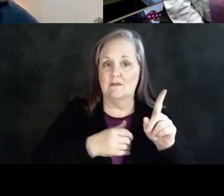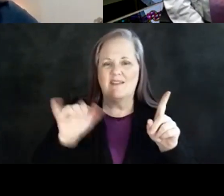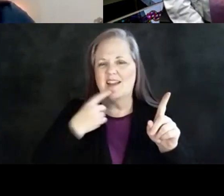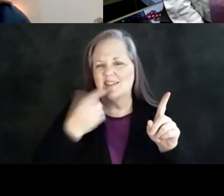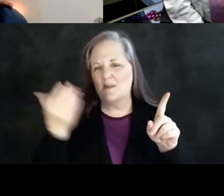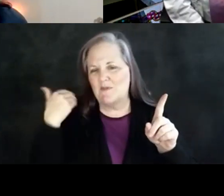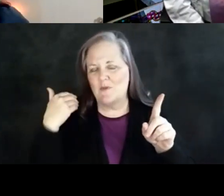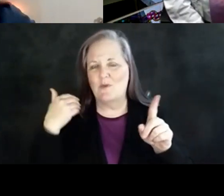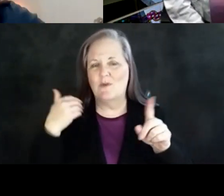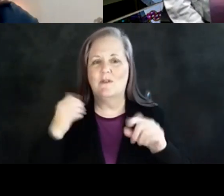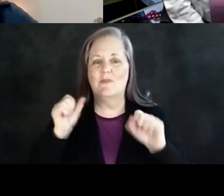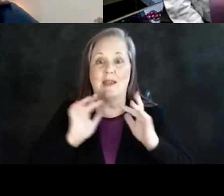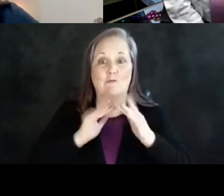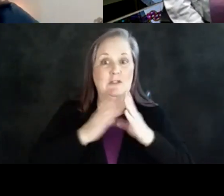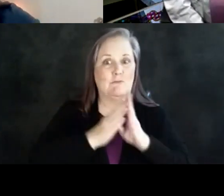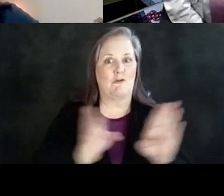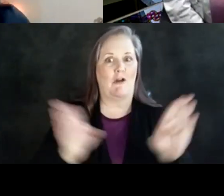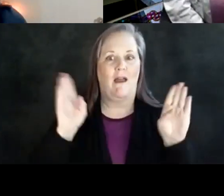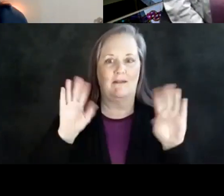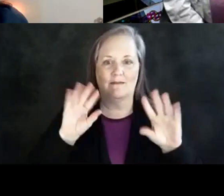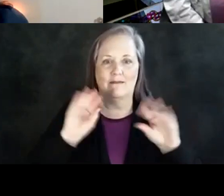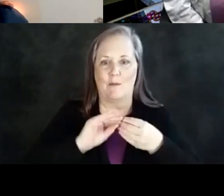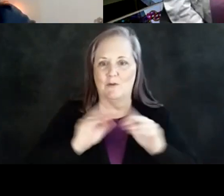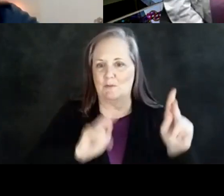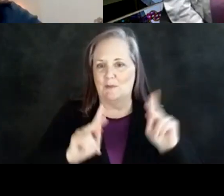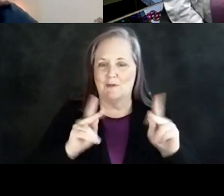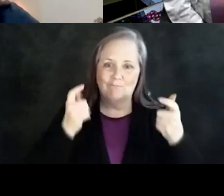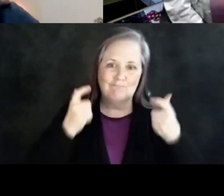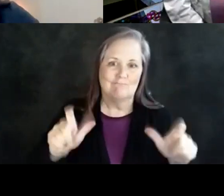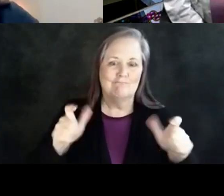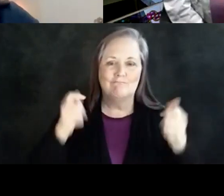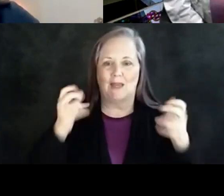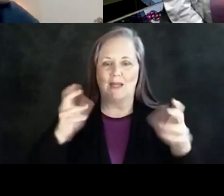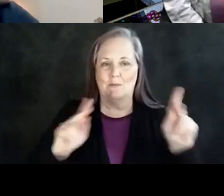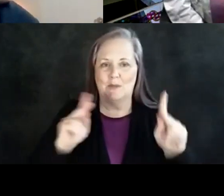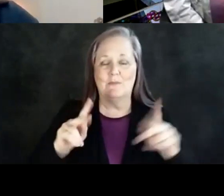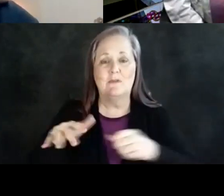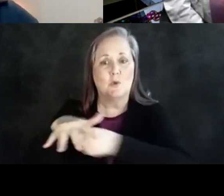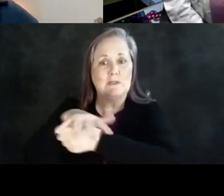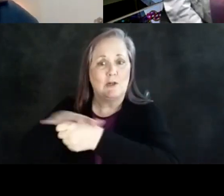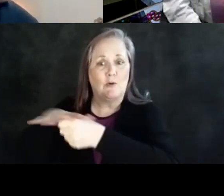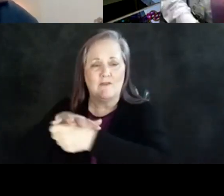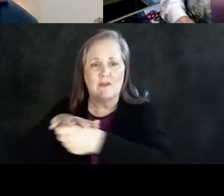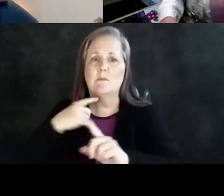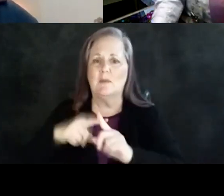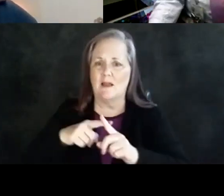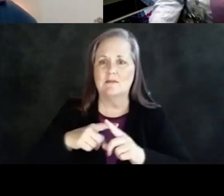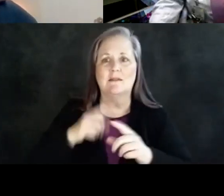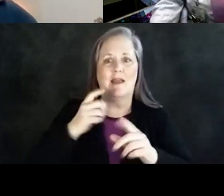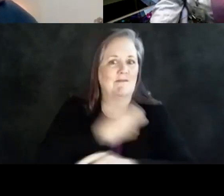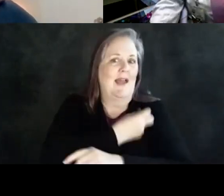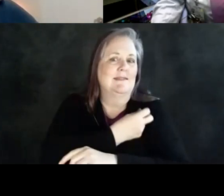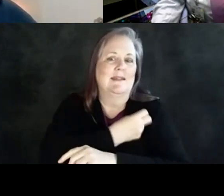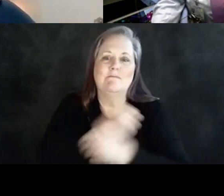kind of reach the broadest, kind of working in a geographical area, but also pushing through the most numbers as quickly